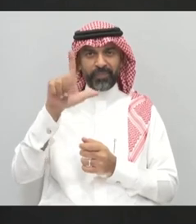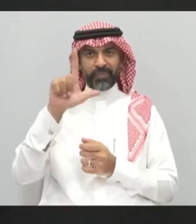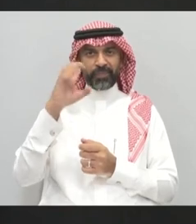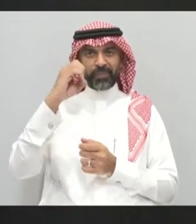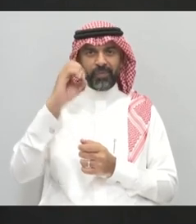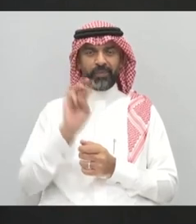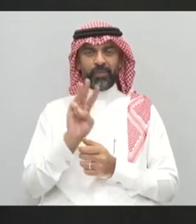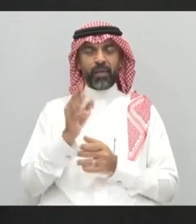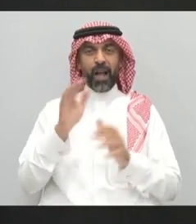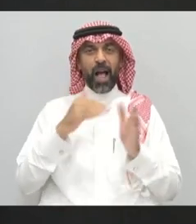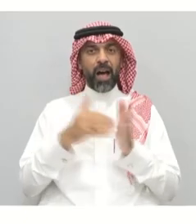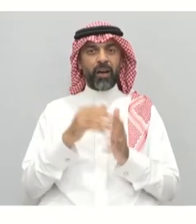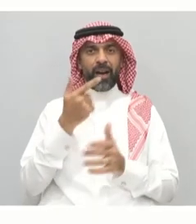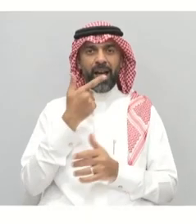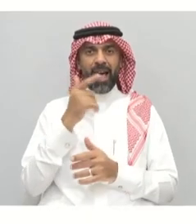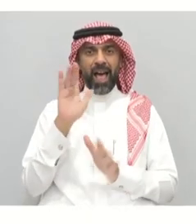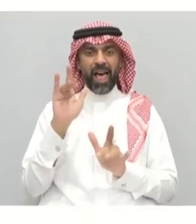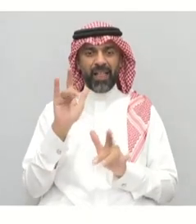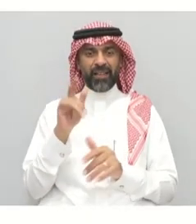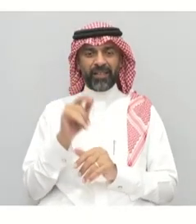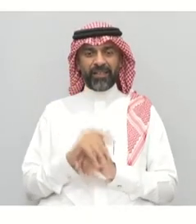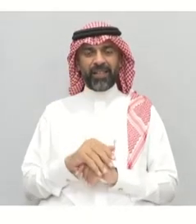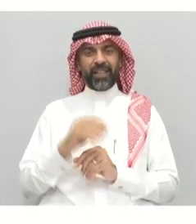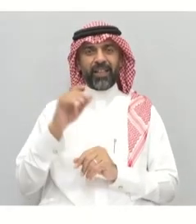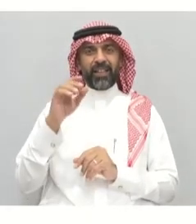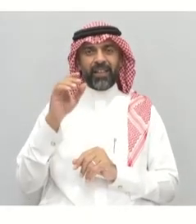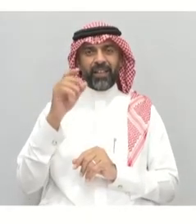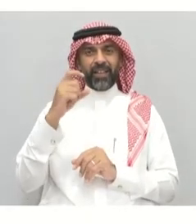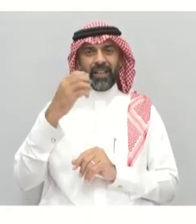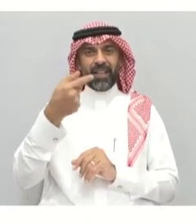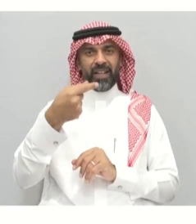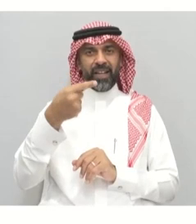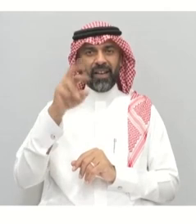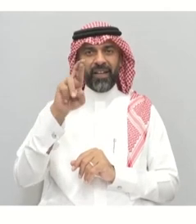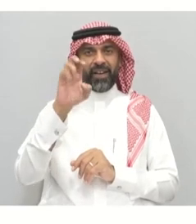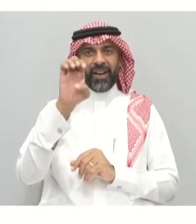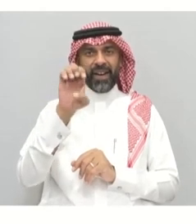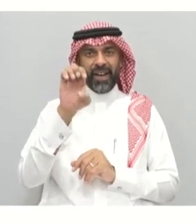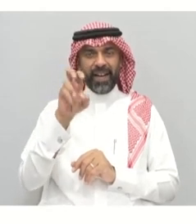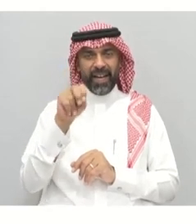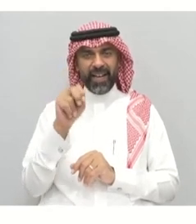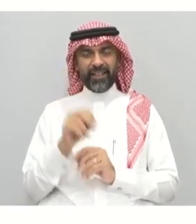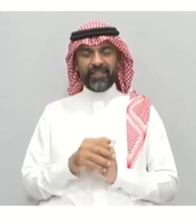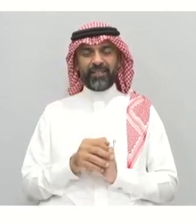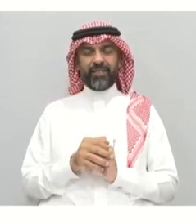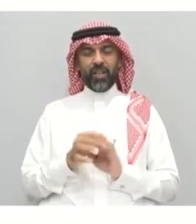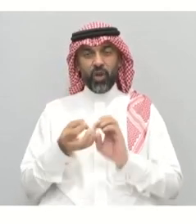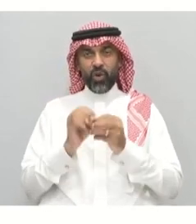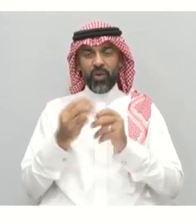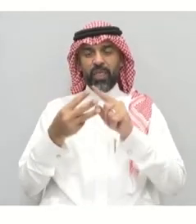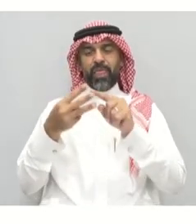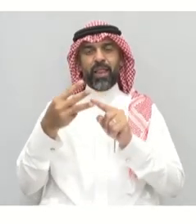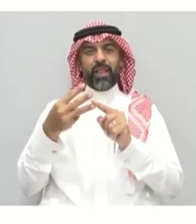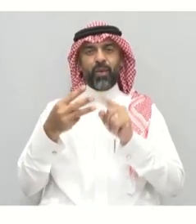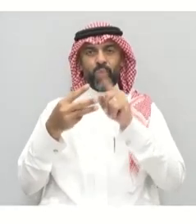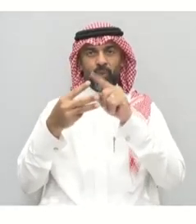And green, that's good, excellent. Okay, let's see, yes, that's right. Red, yellow, and green. So